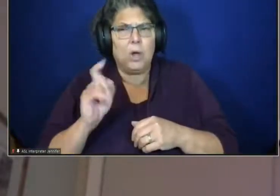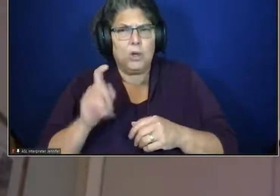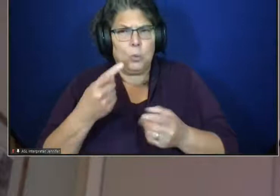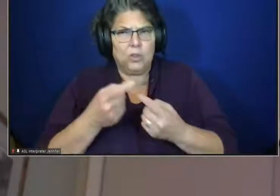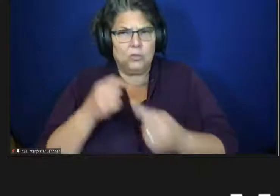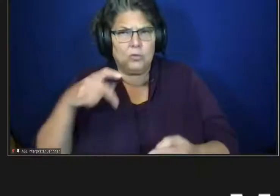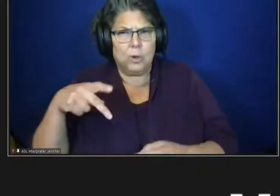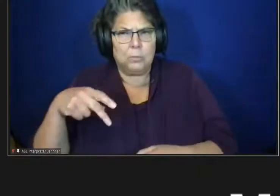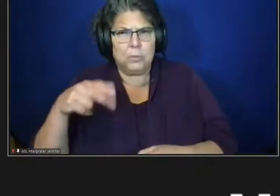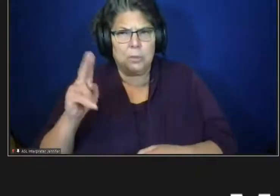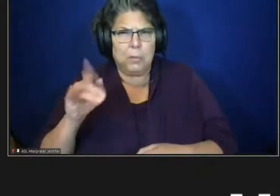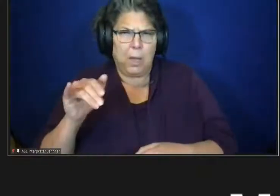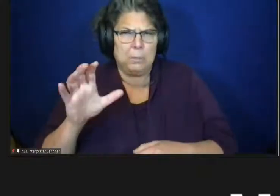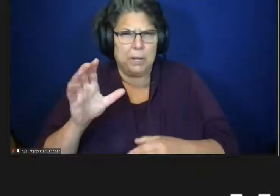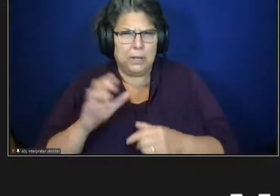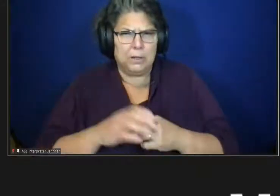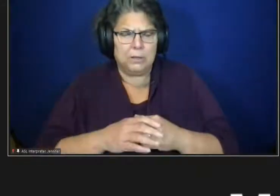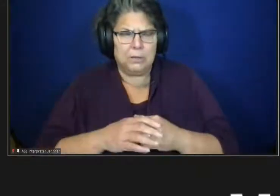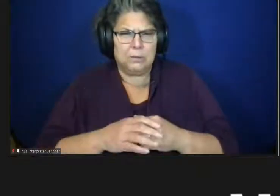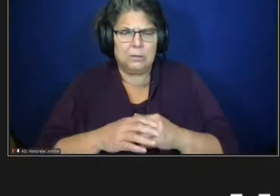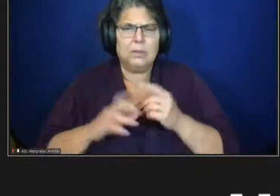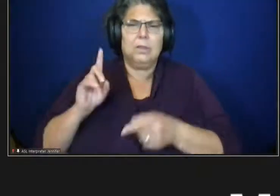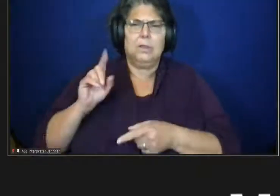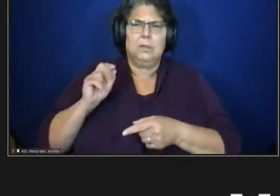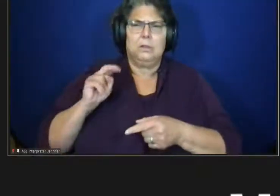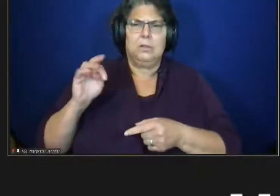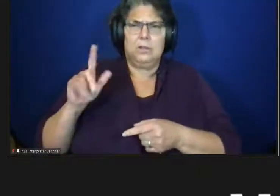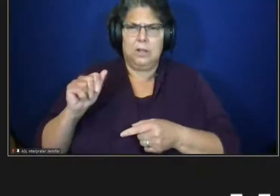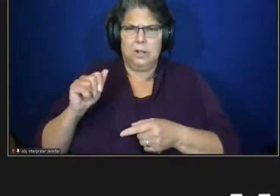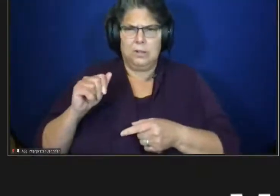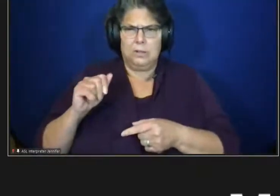public. And I believe it's slide 3.